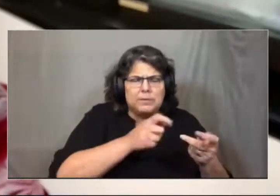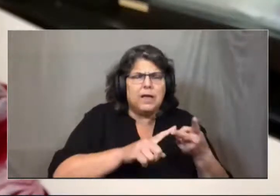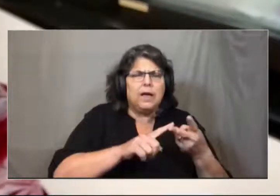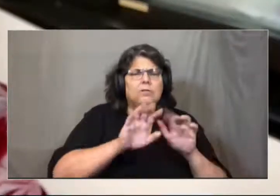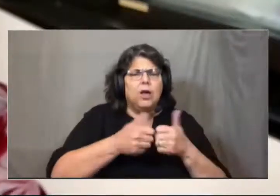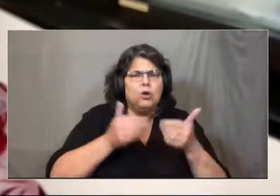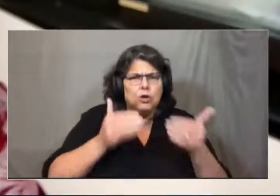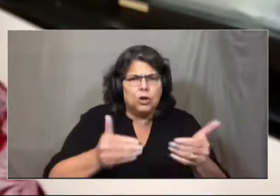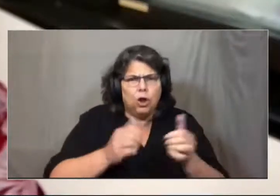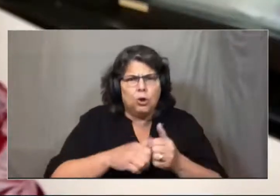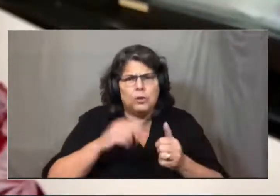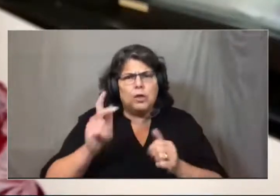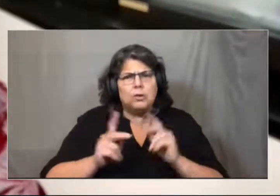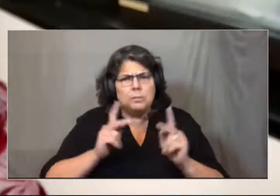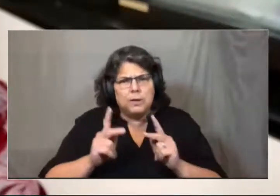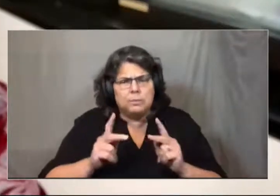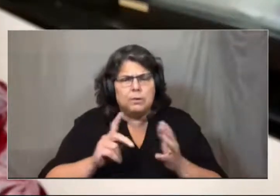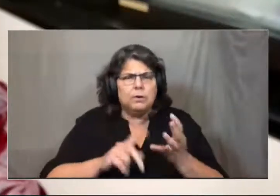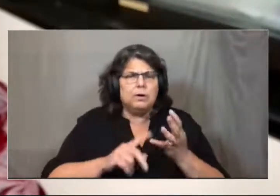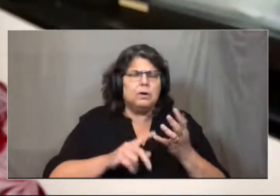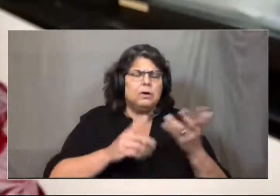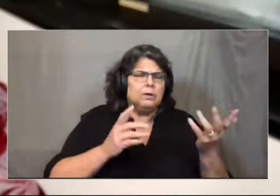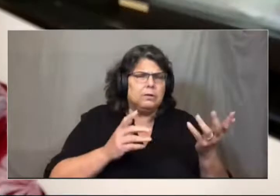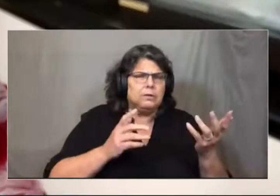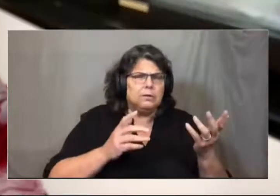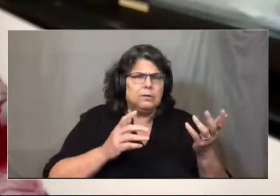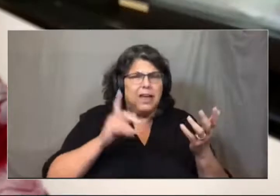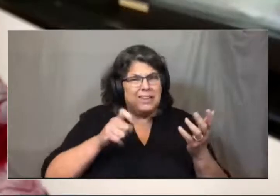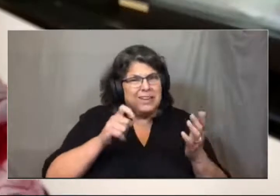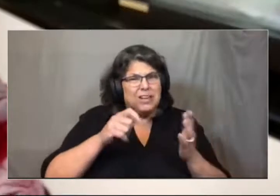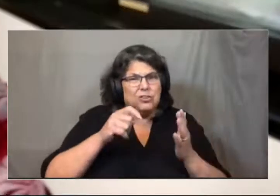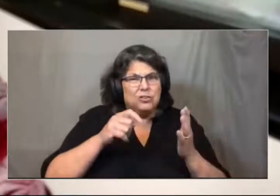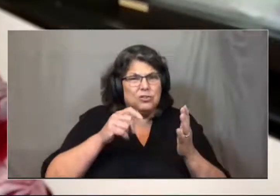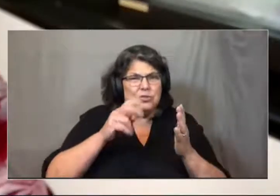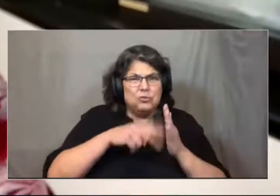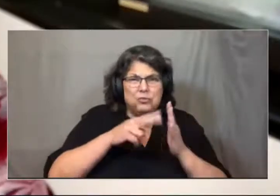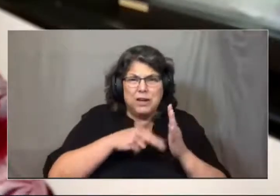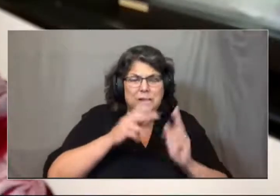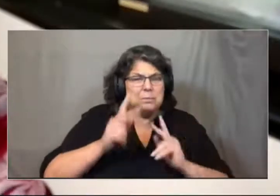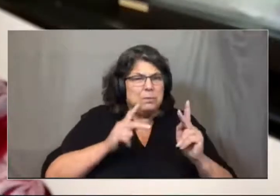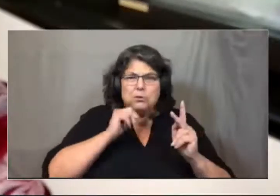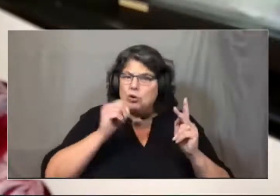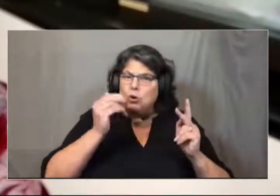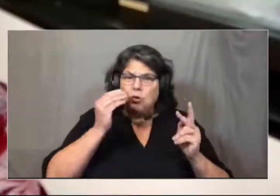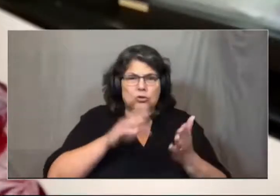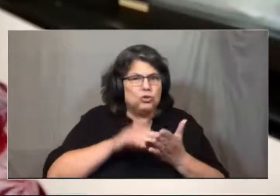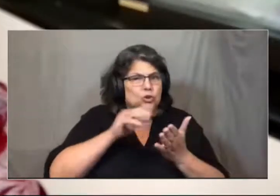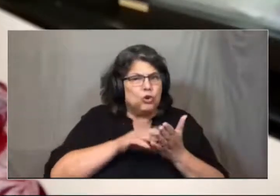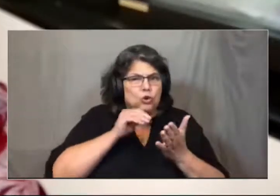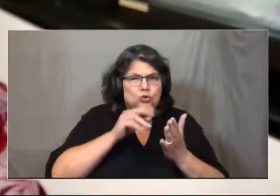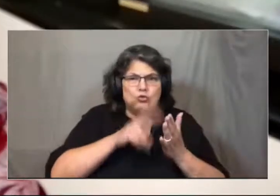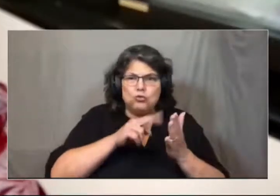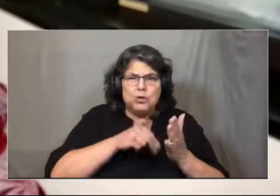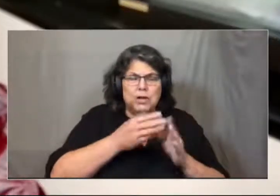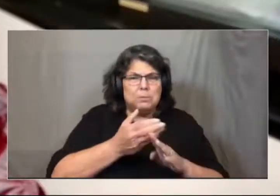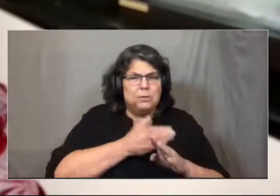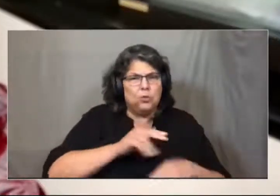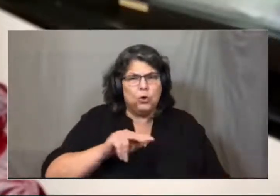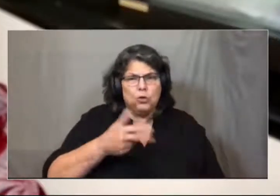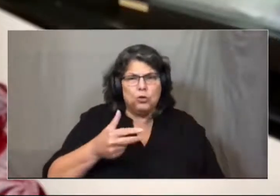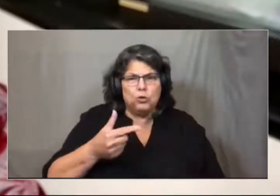with others, attention, and they need to read. People who don't learn to read by the third grade have very,